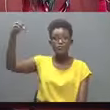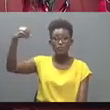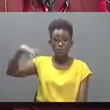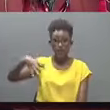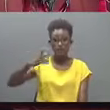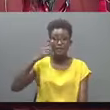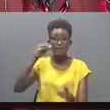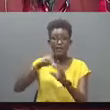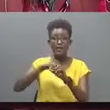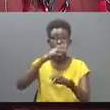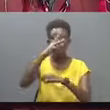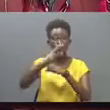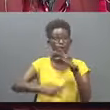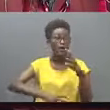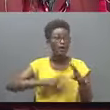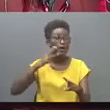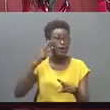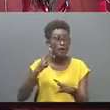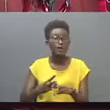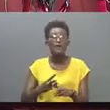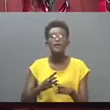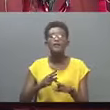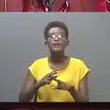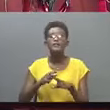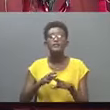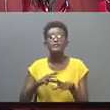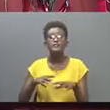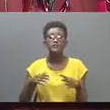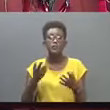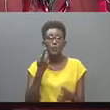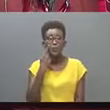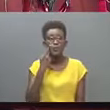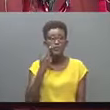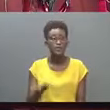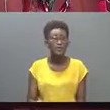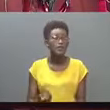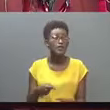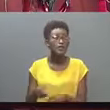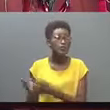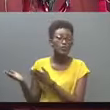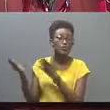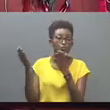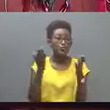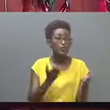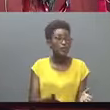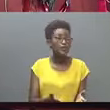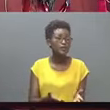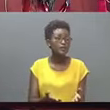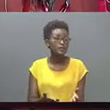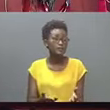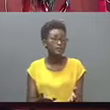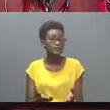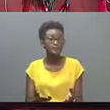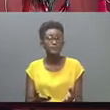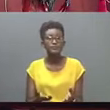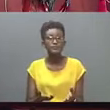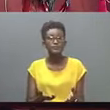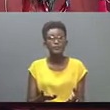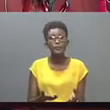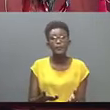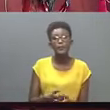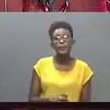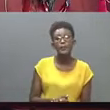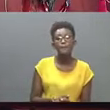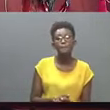then darkness will dispel. Iyo tuzanye Yesu nk'umucyo w'isi rero umwijima turawirukana. So within